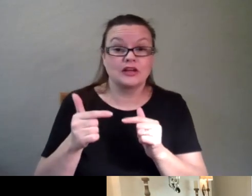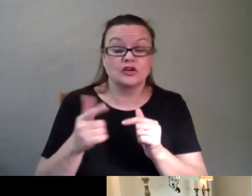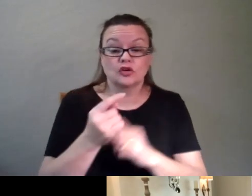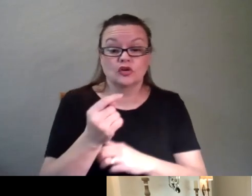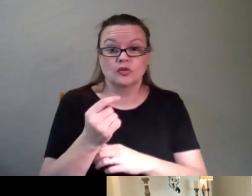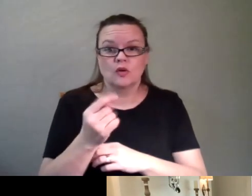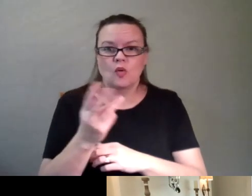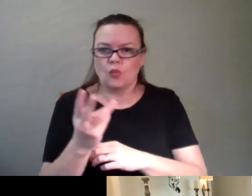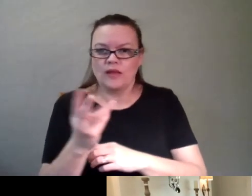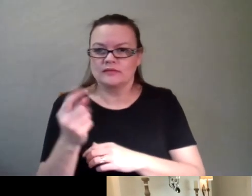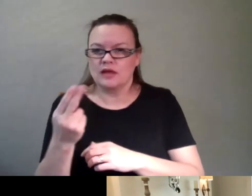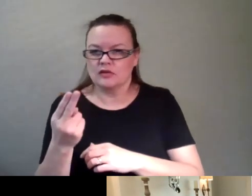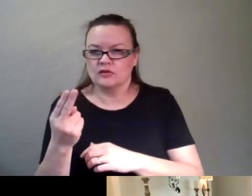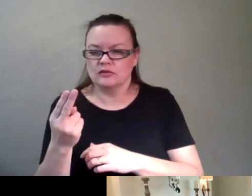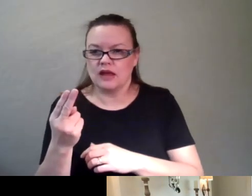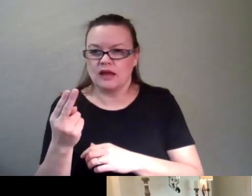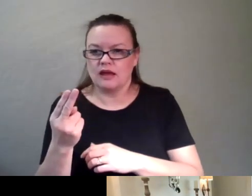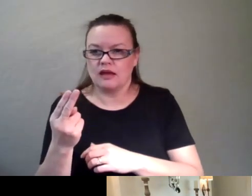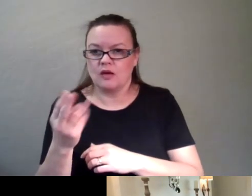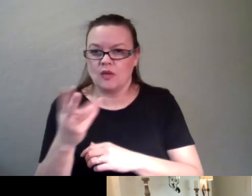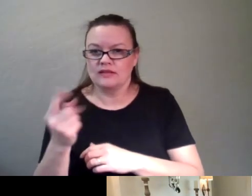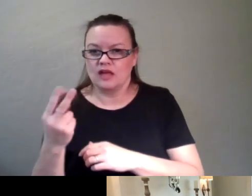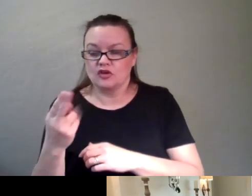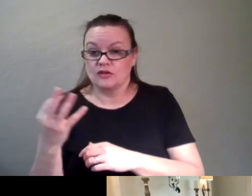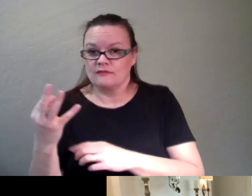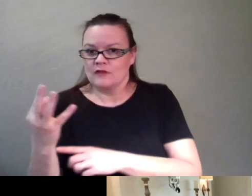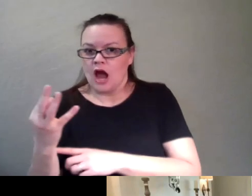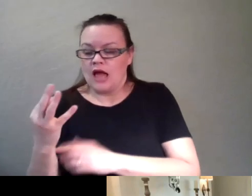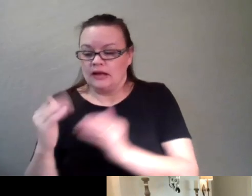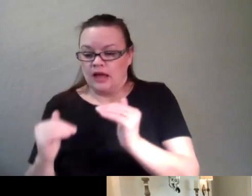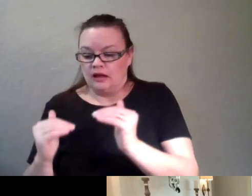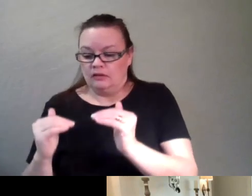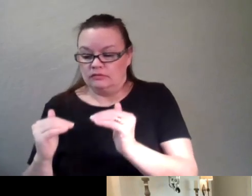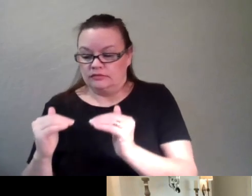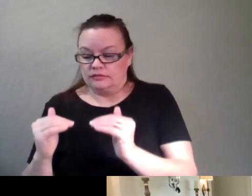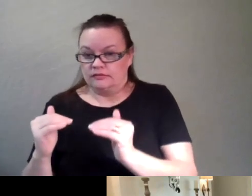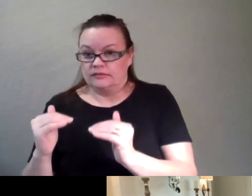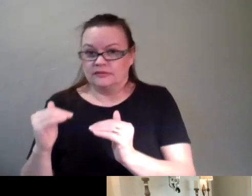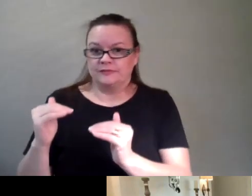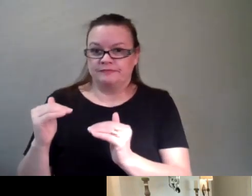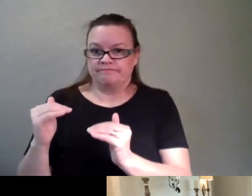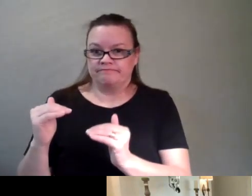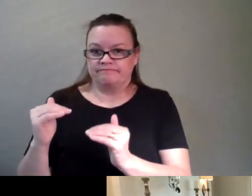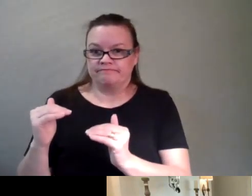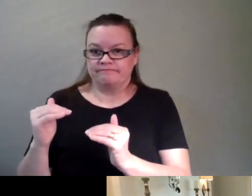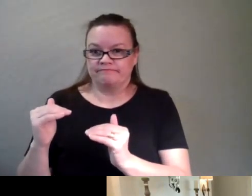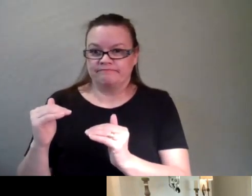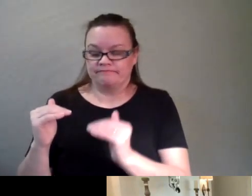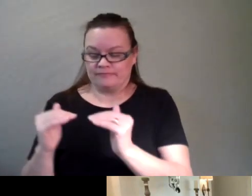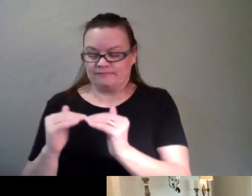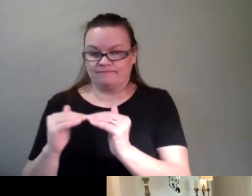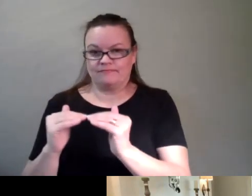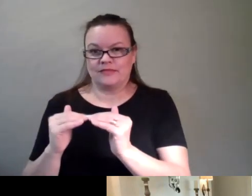Wednesday, Thursday. And by Friday, when we were looking at the total number, Trump was tied